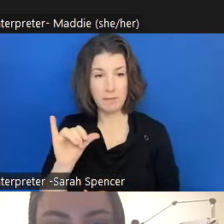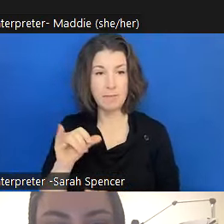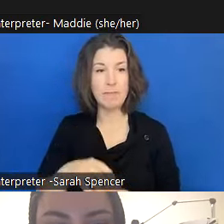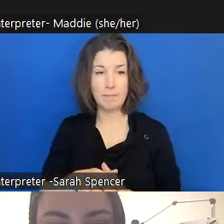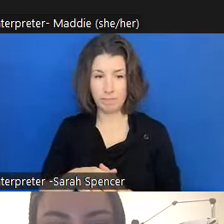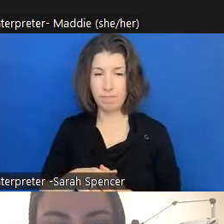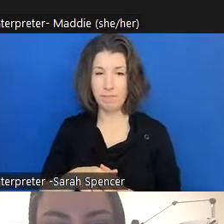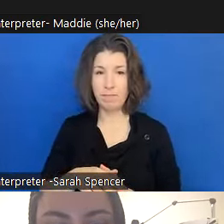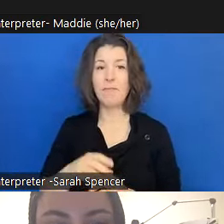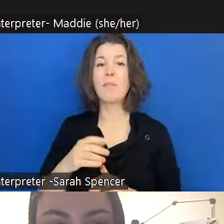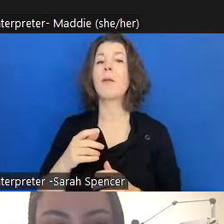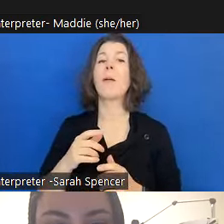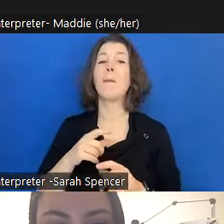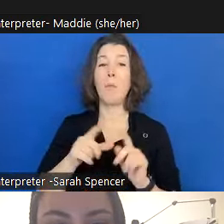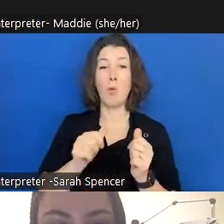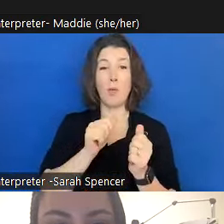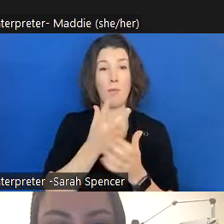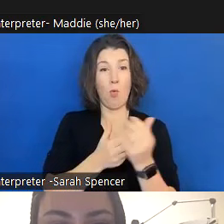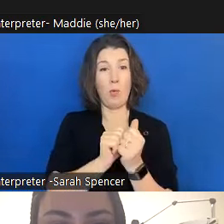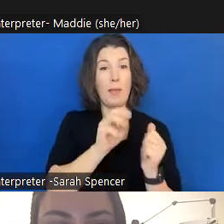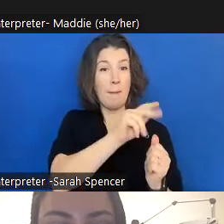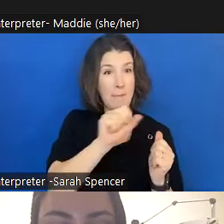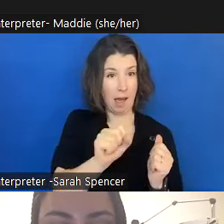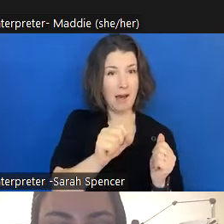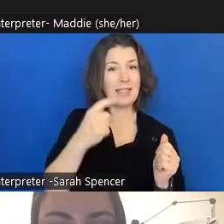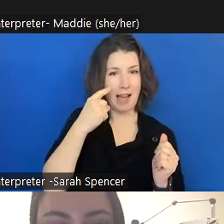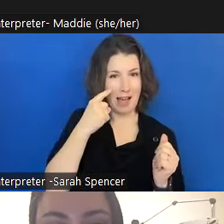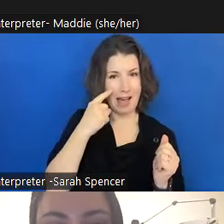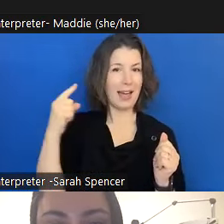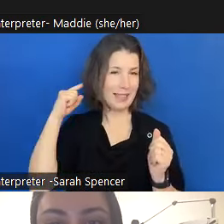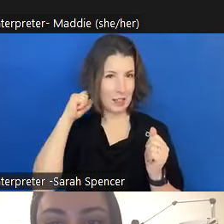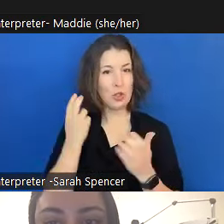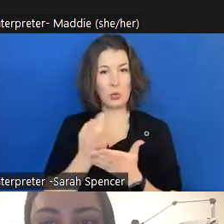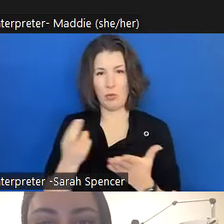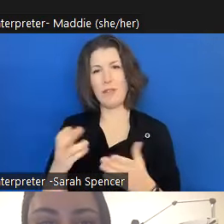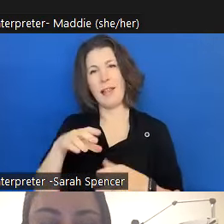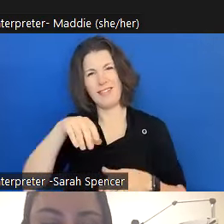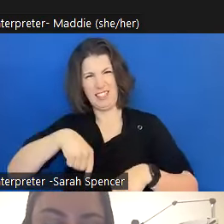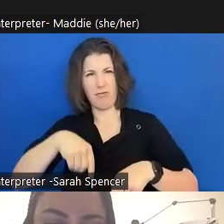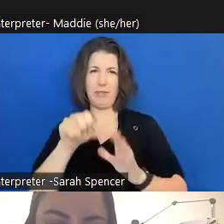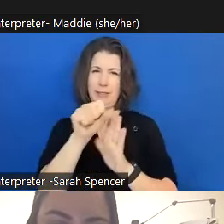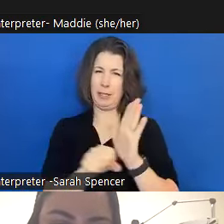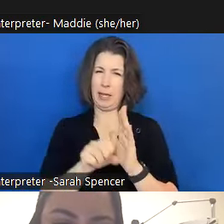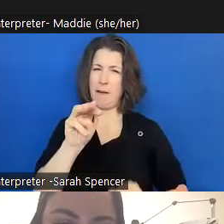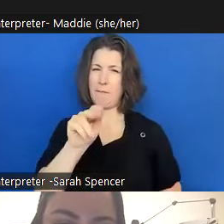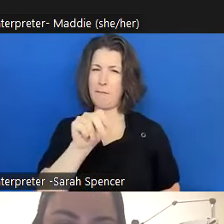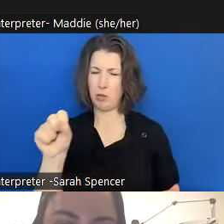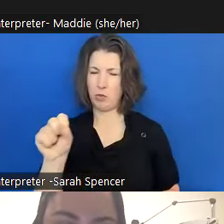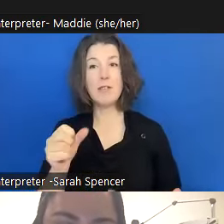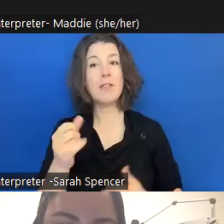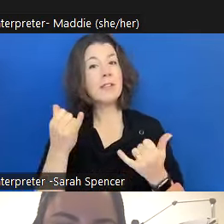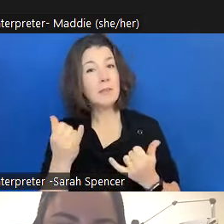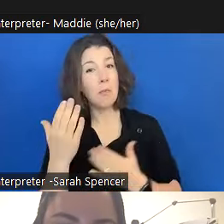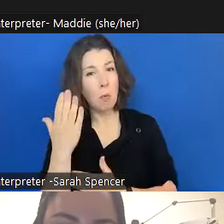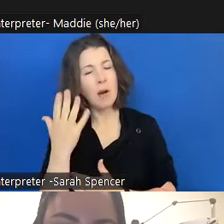at Mass Eye and Ear and within the community in the state of Massachusetts, at least. As we start, I wanted to park